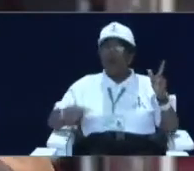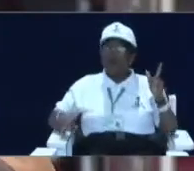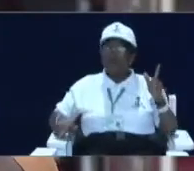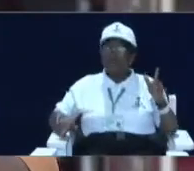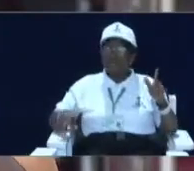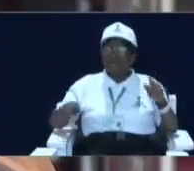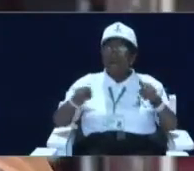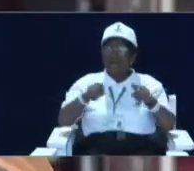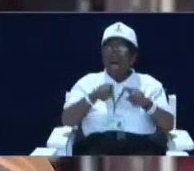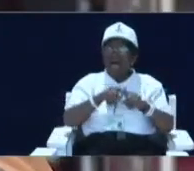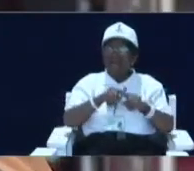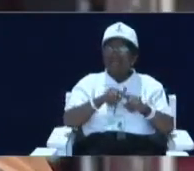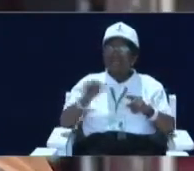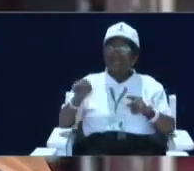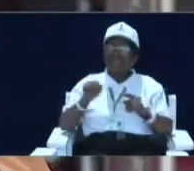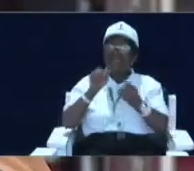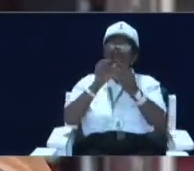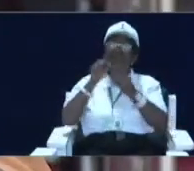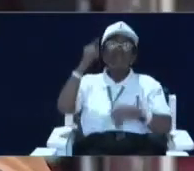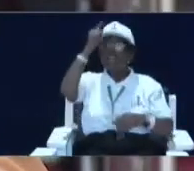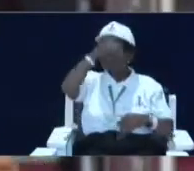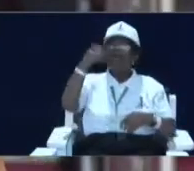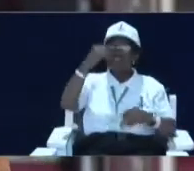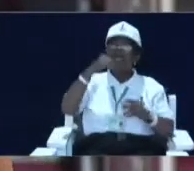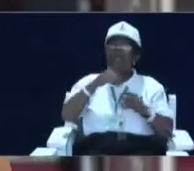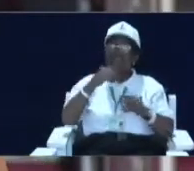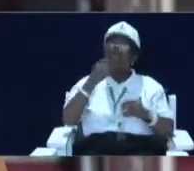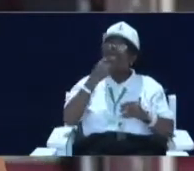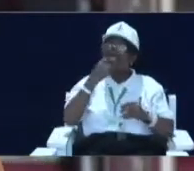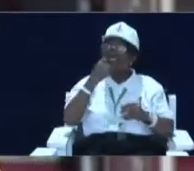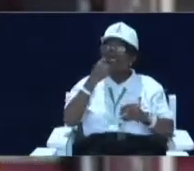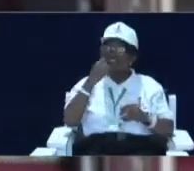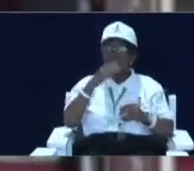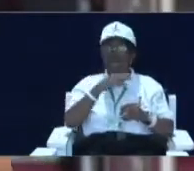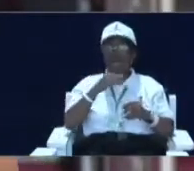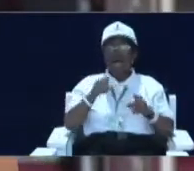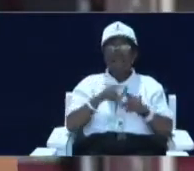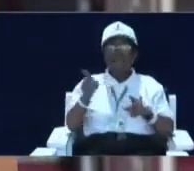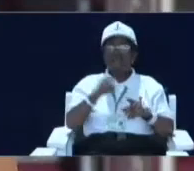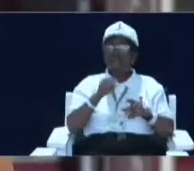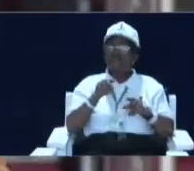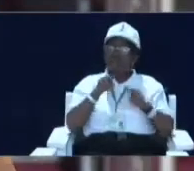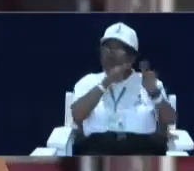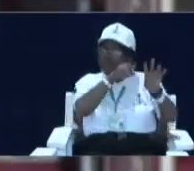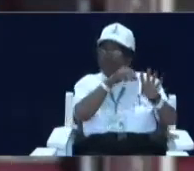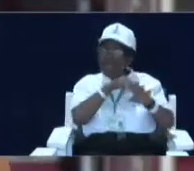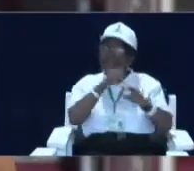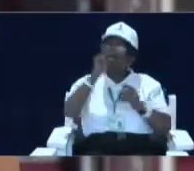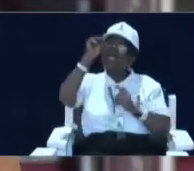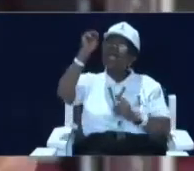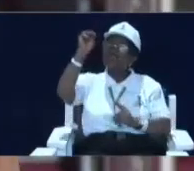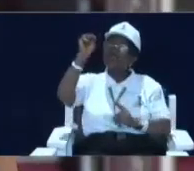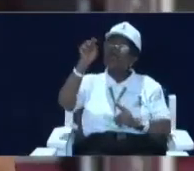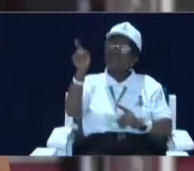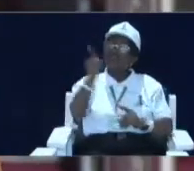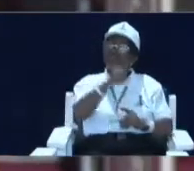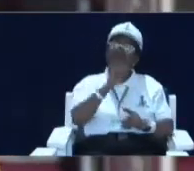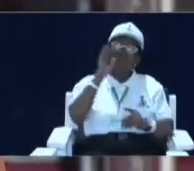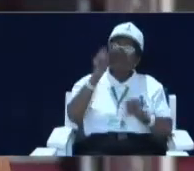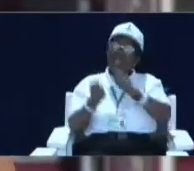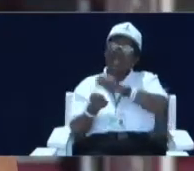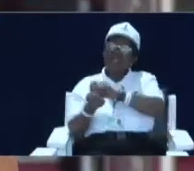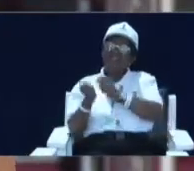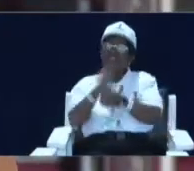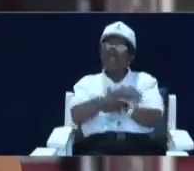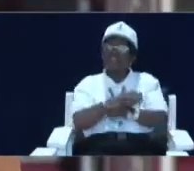as if he's in a glass, and as you are looking at the Lord, you change, you are